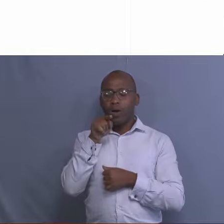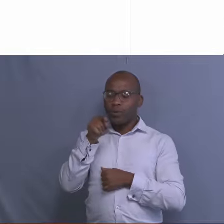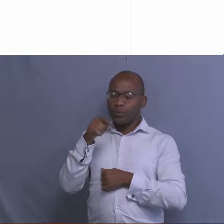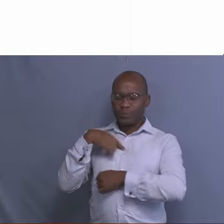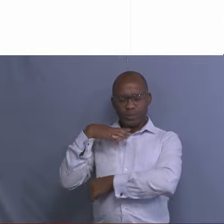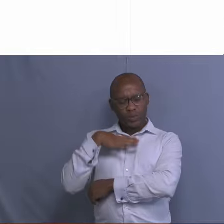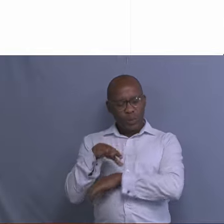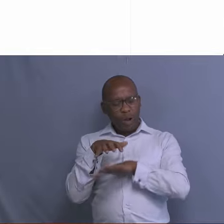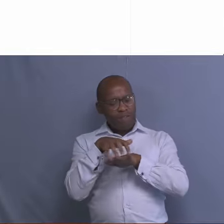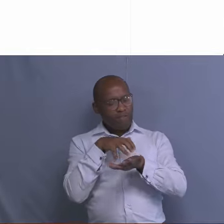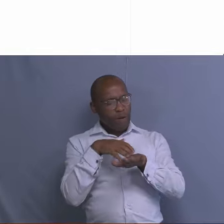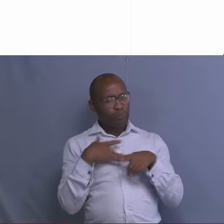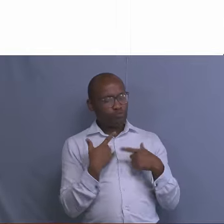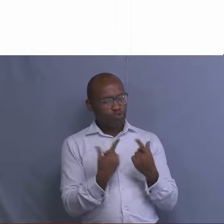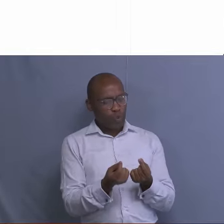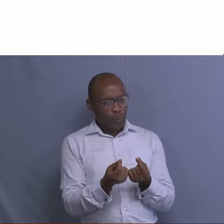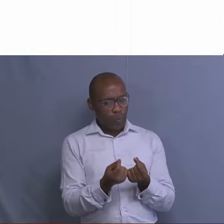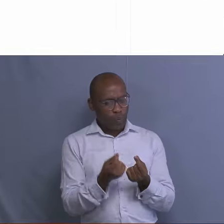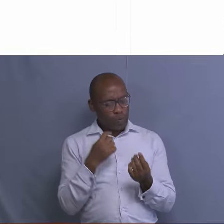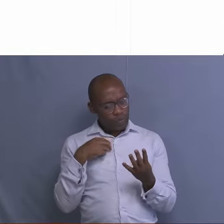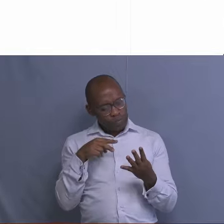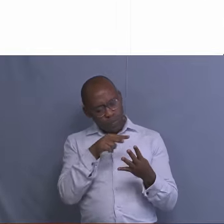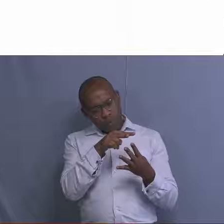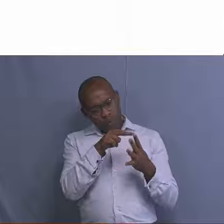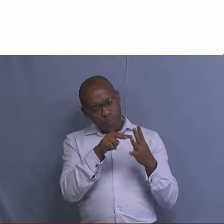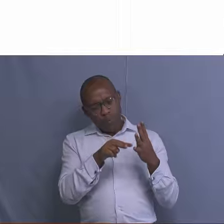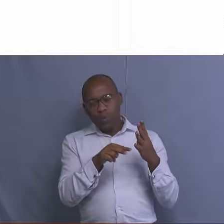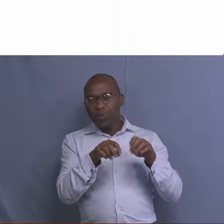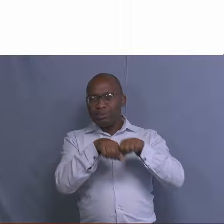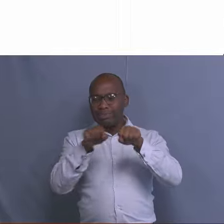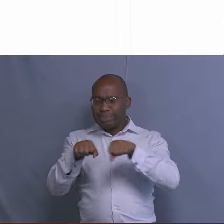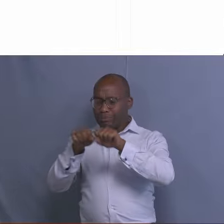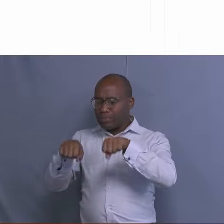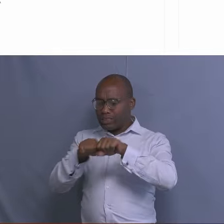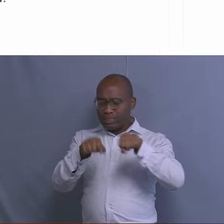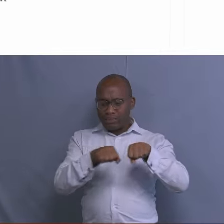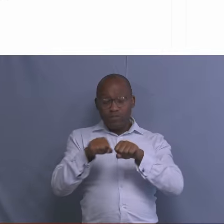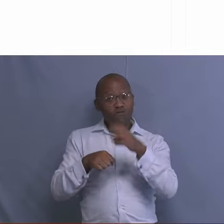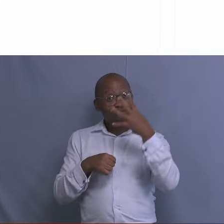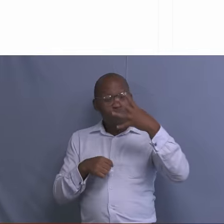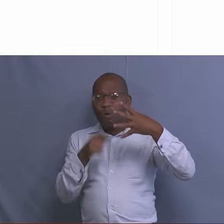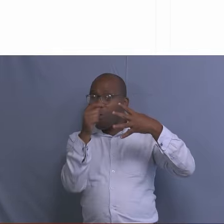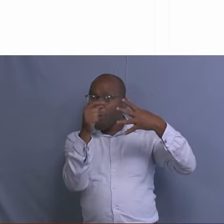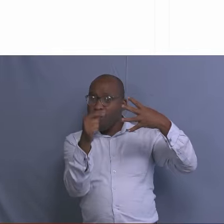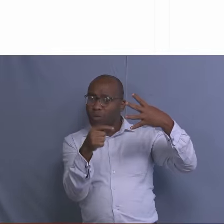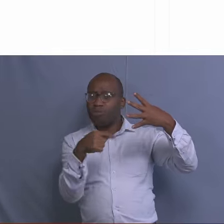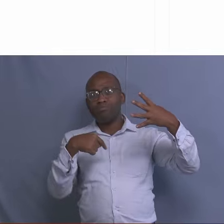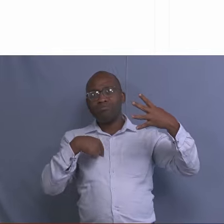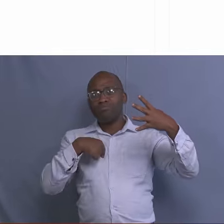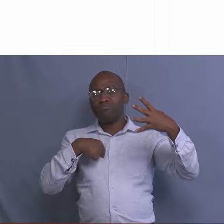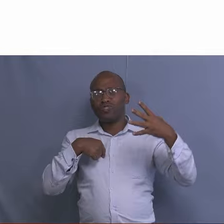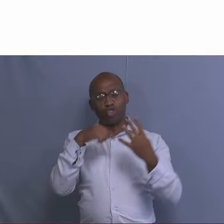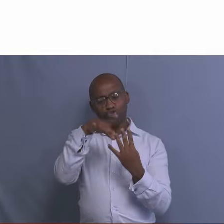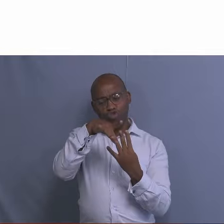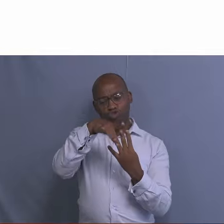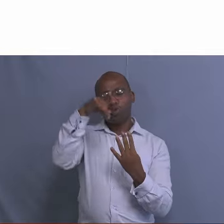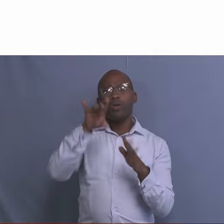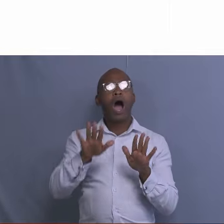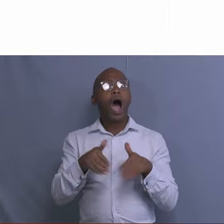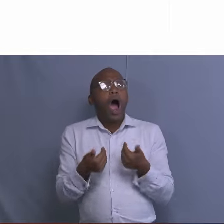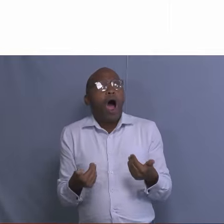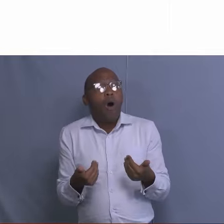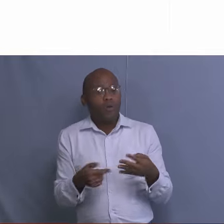profitability. Are you going to make any profit when you go into organic farming, into intensive farming or